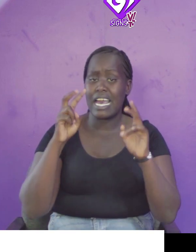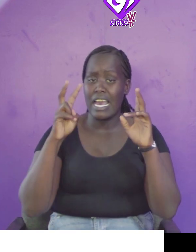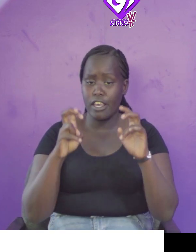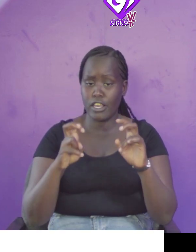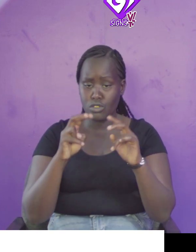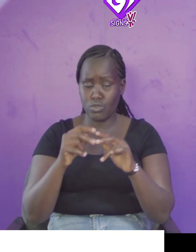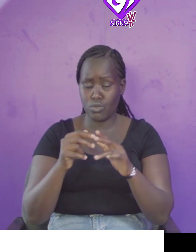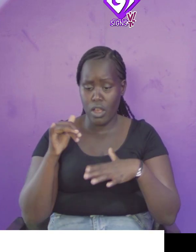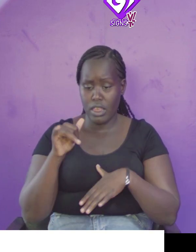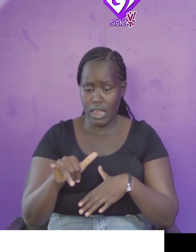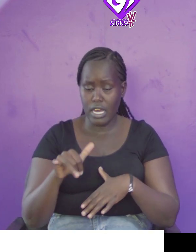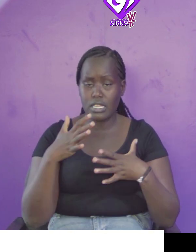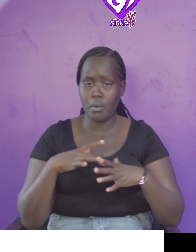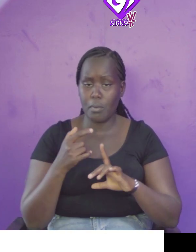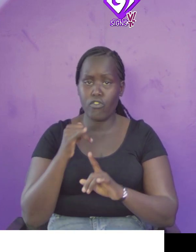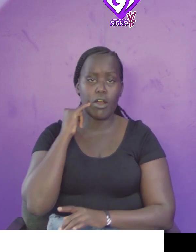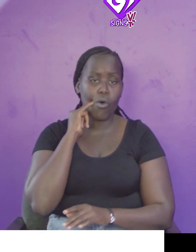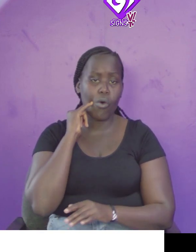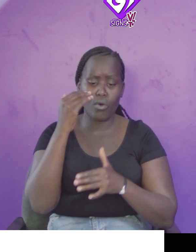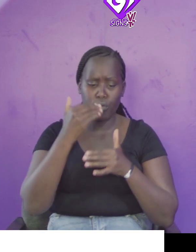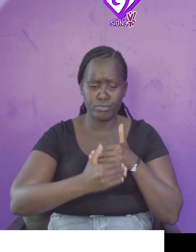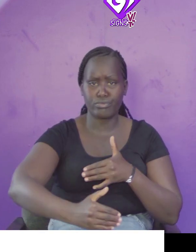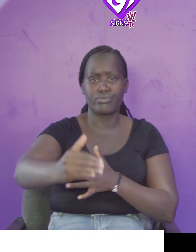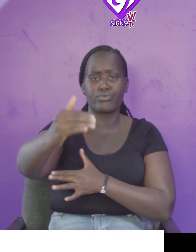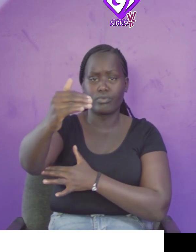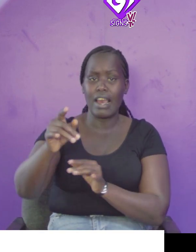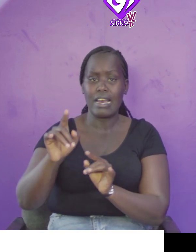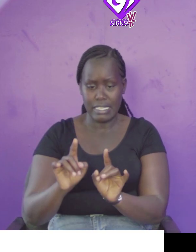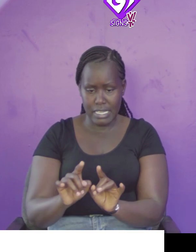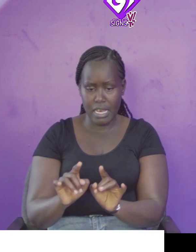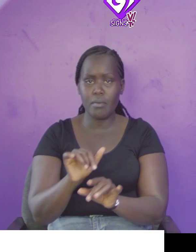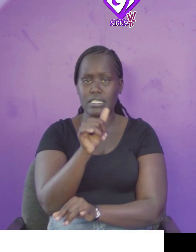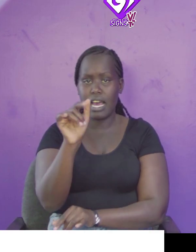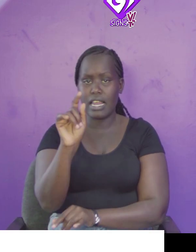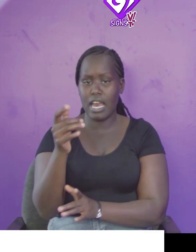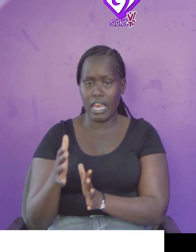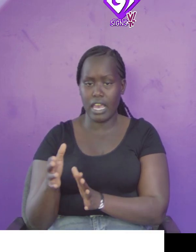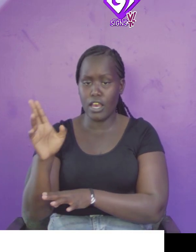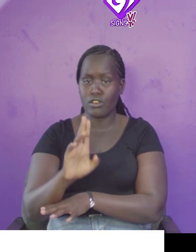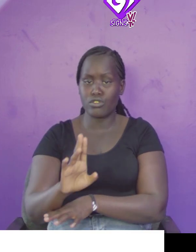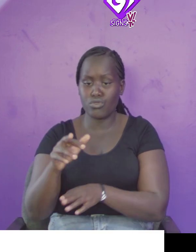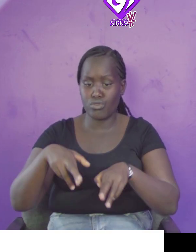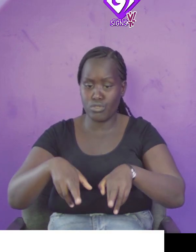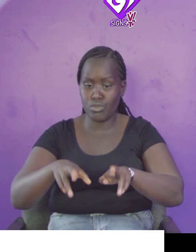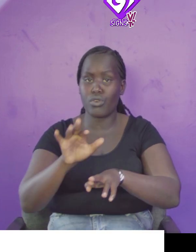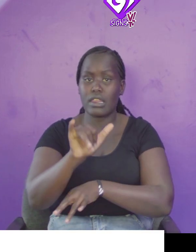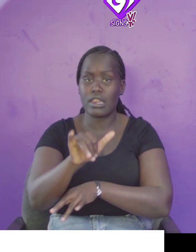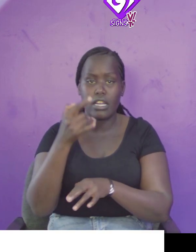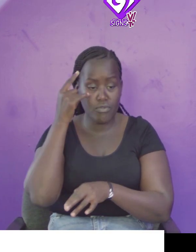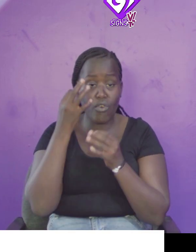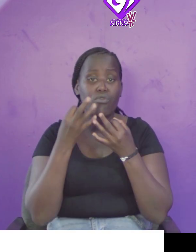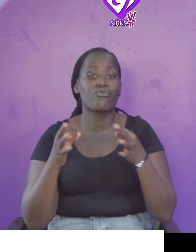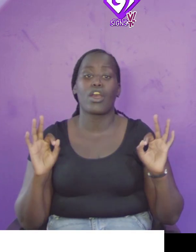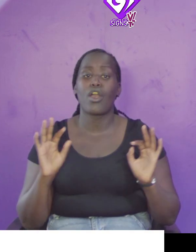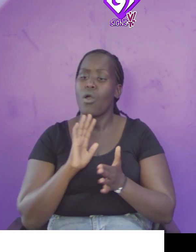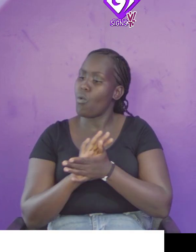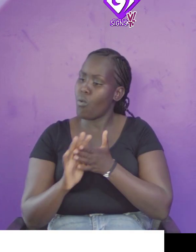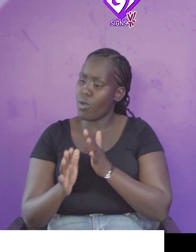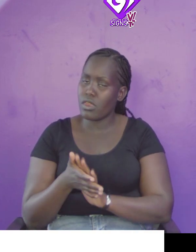from Nakuru all the way deserve, like any other Kenyan, to use that road for free without